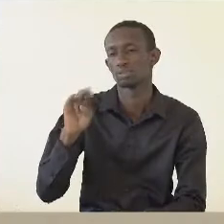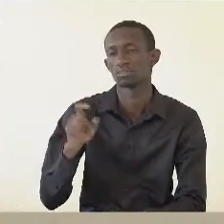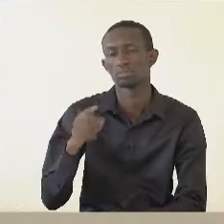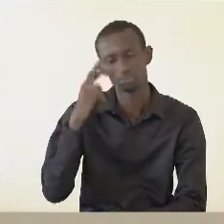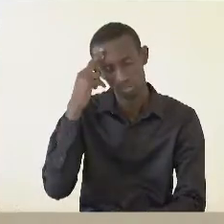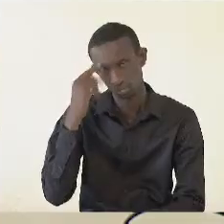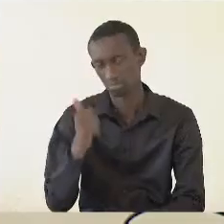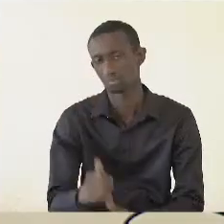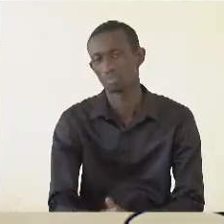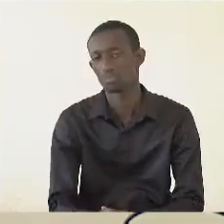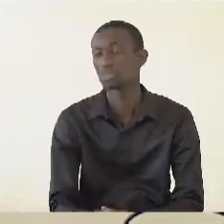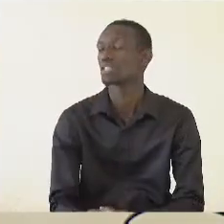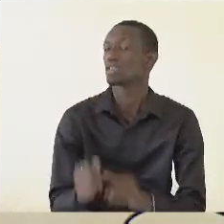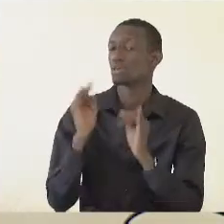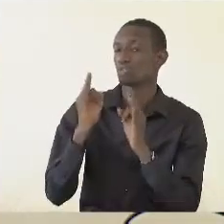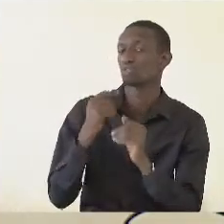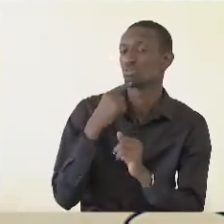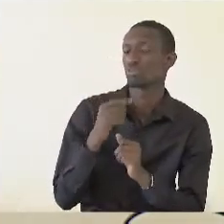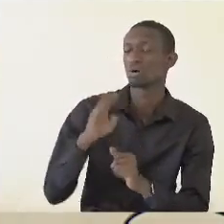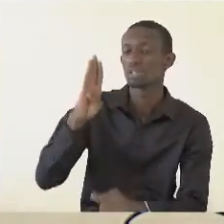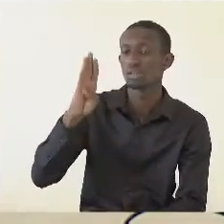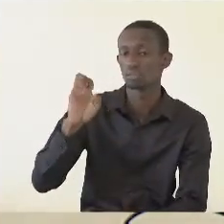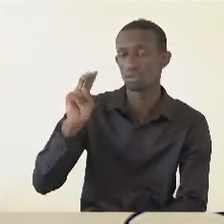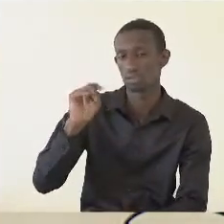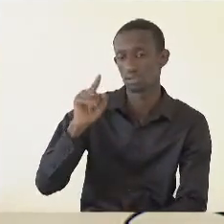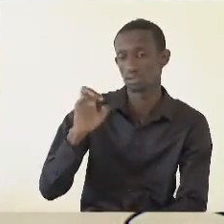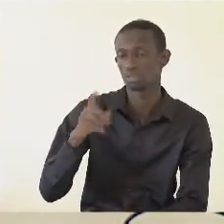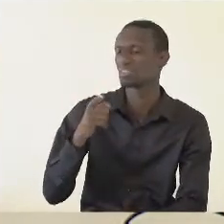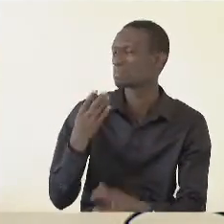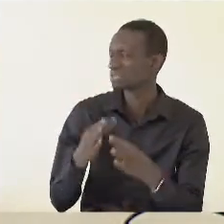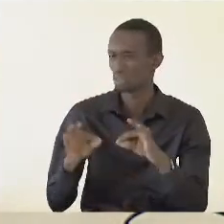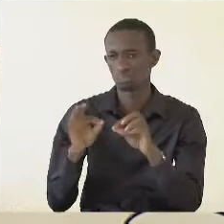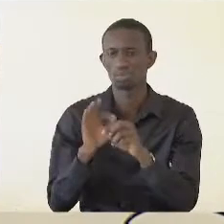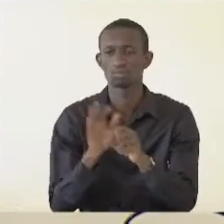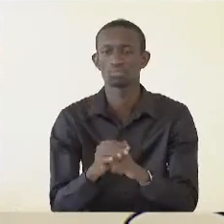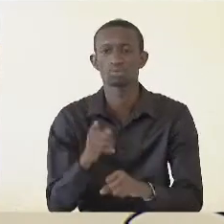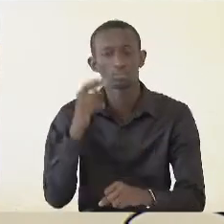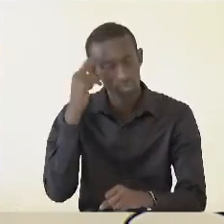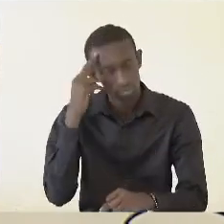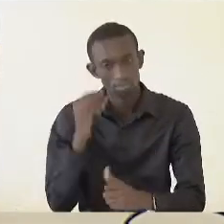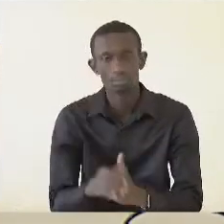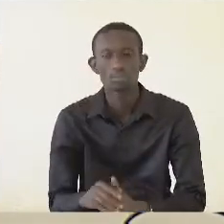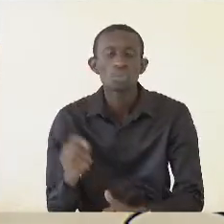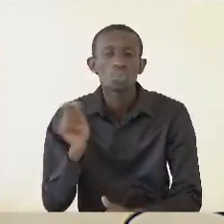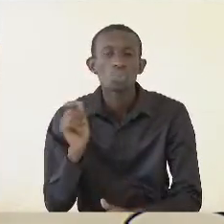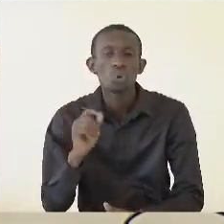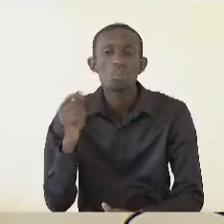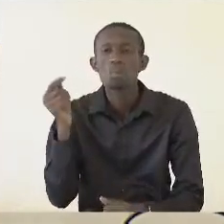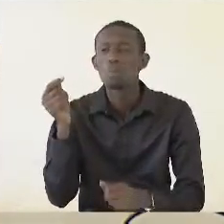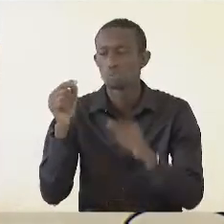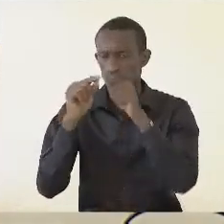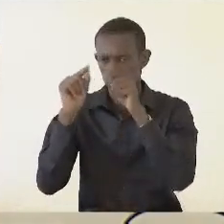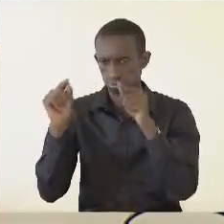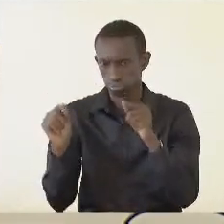Remember, when we talk about the benzene, this is very important. Remember to put that ring,